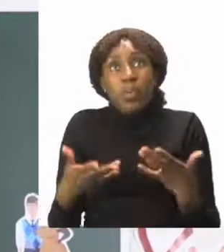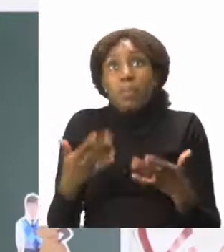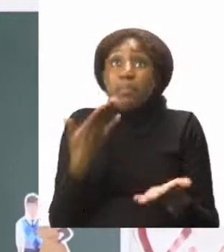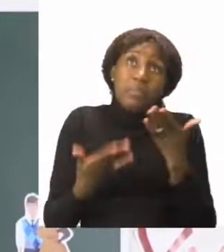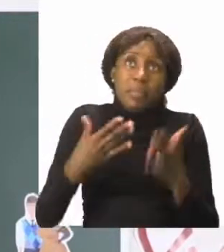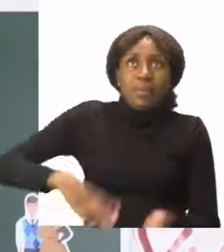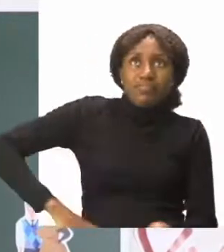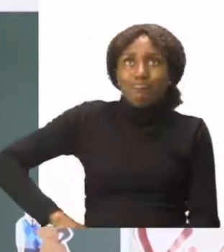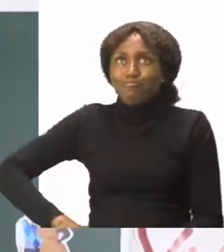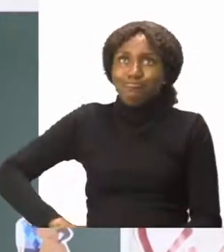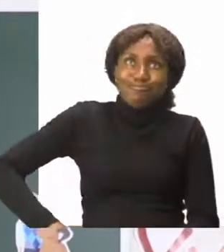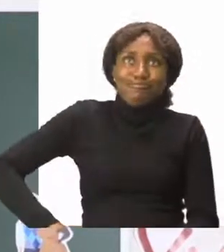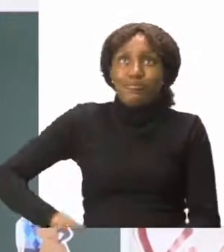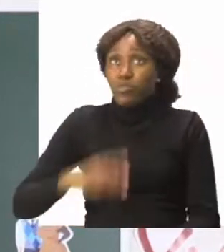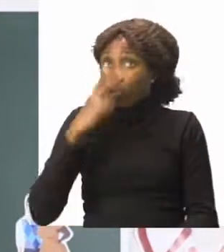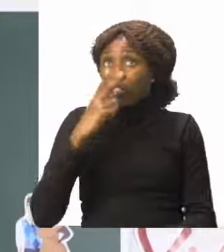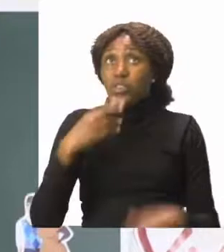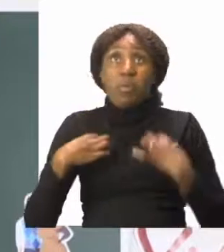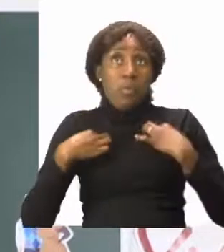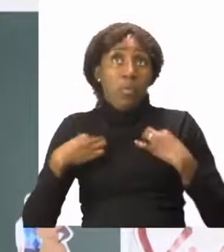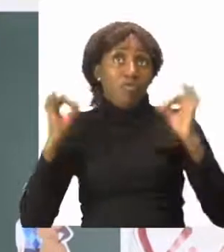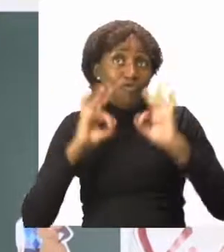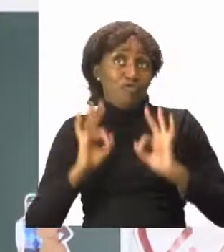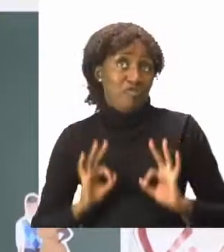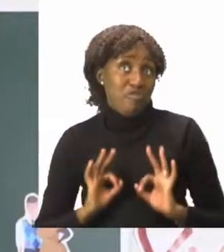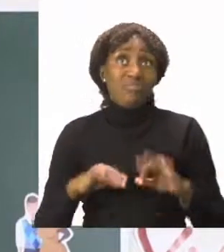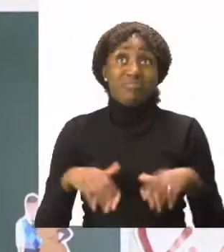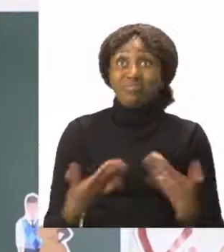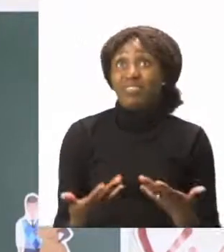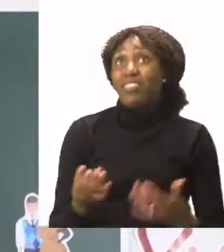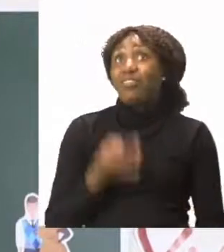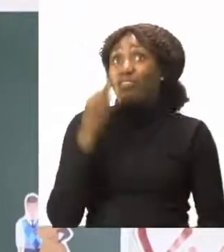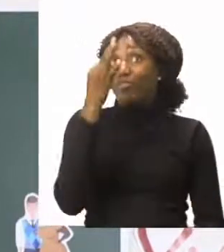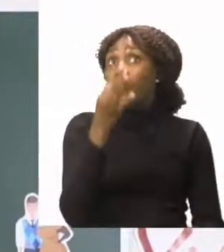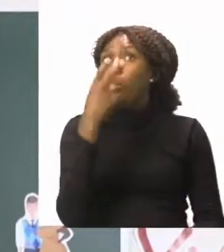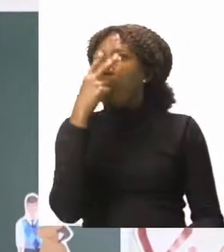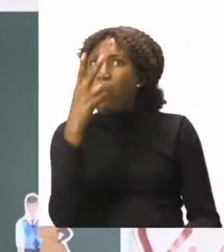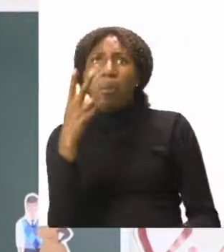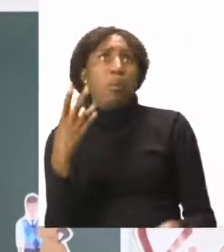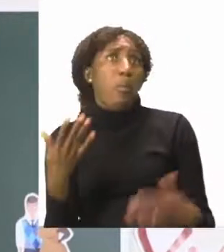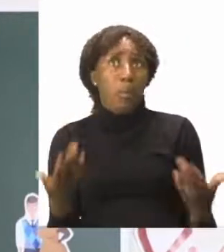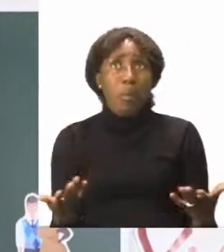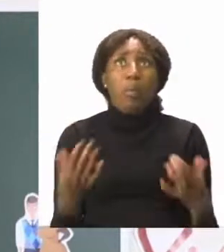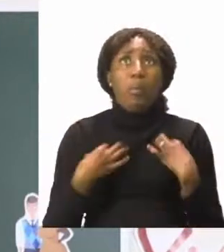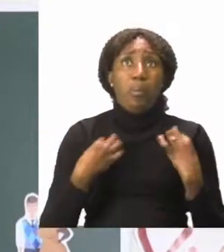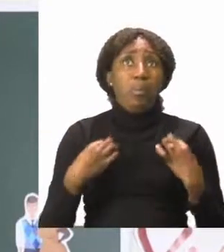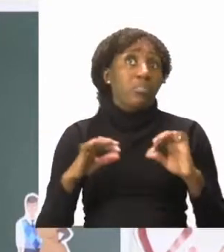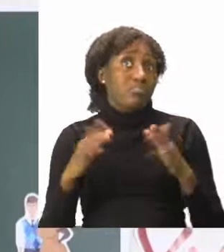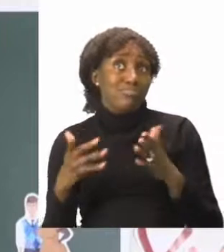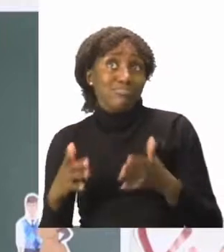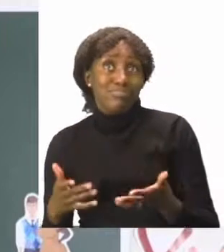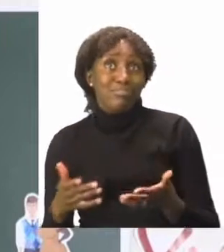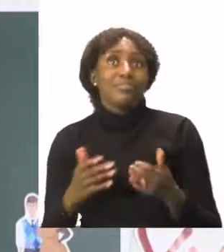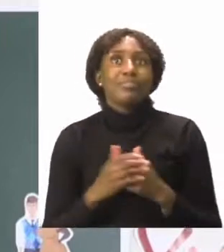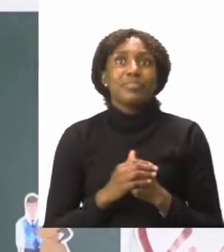models, helping us to see the fashion and the future of the world. Then